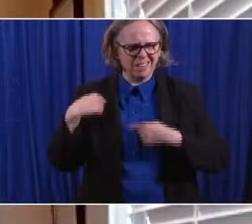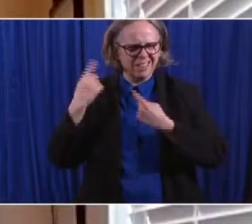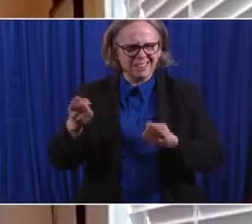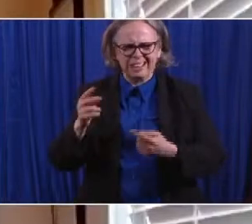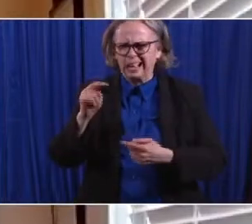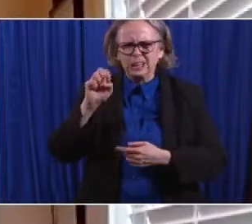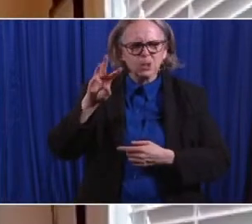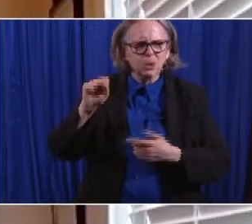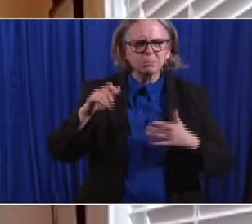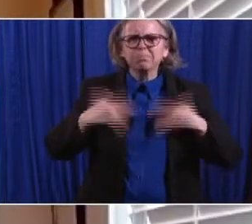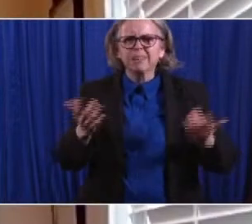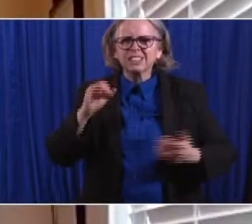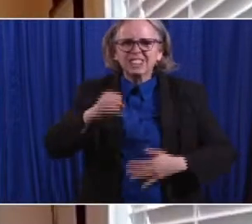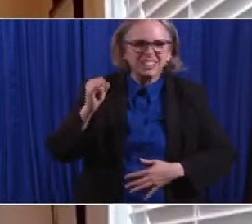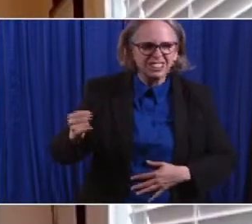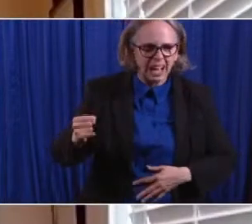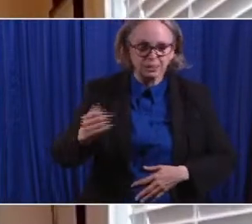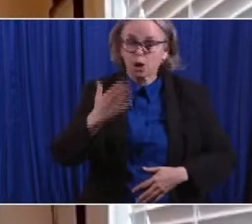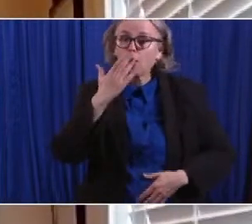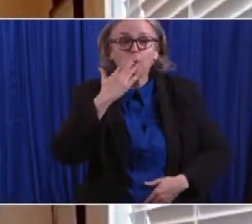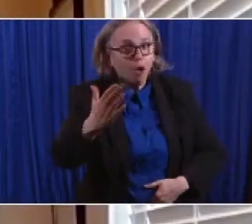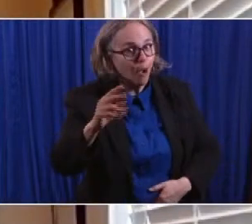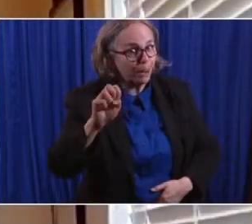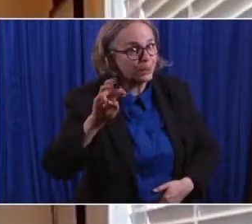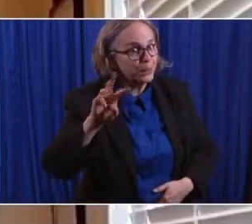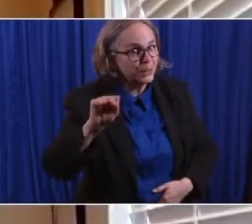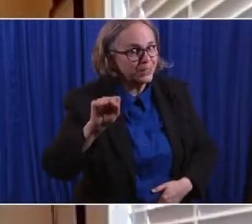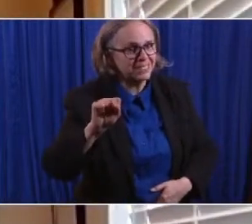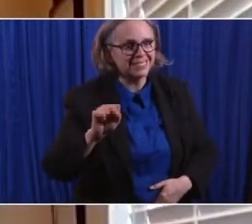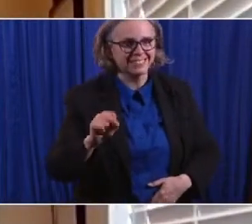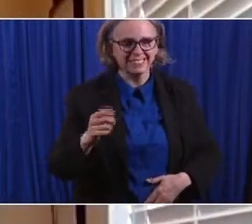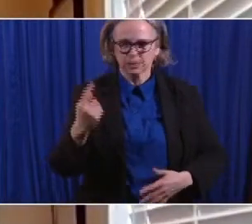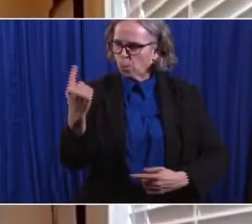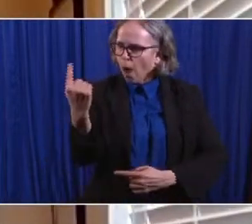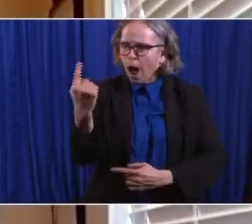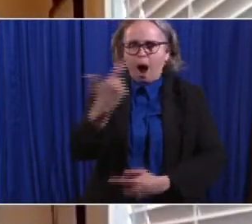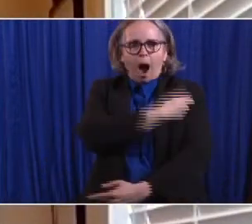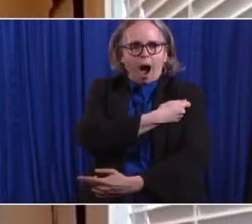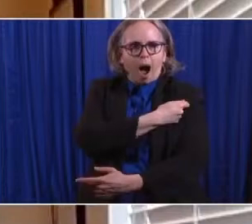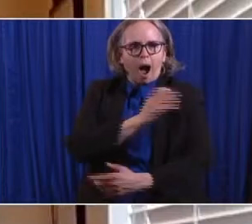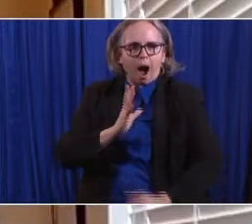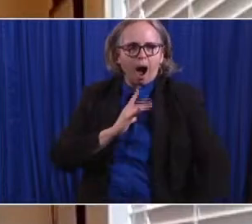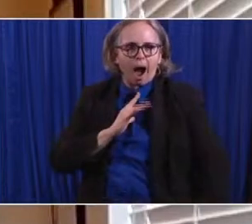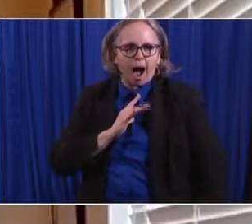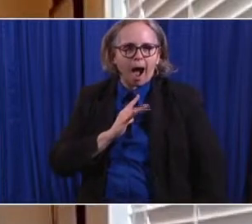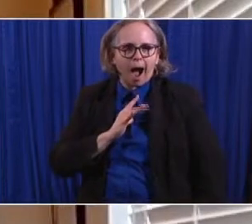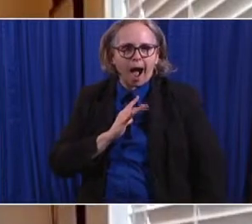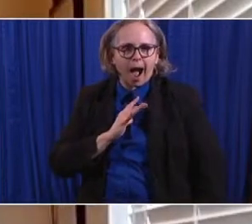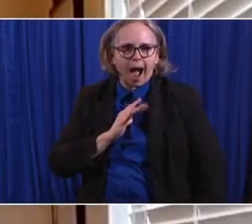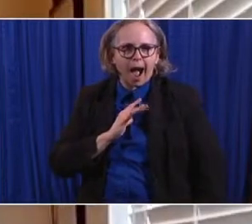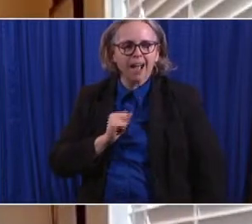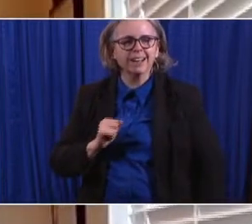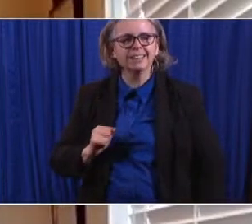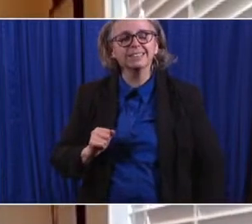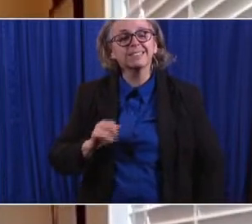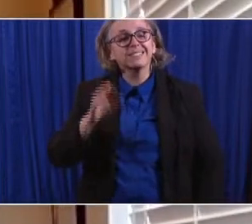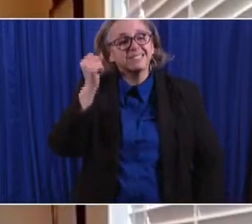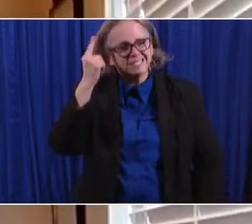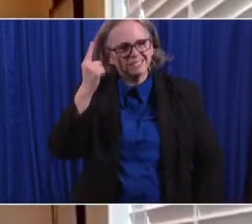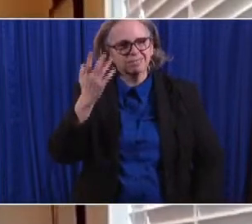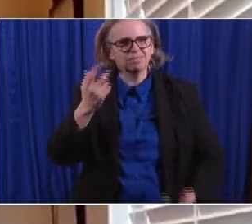very, very good indeed. We now have a single dose vaccine that stores very nicely with